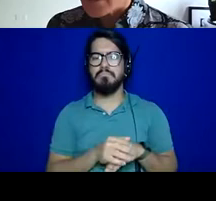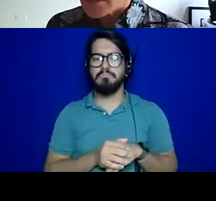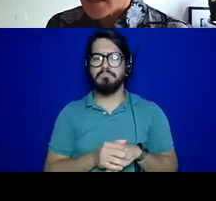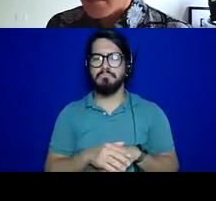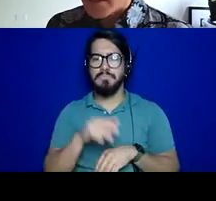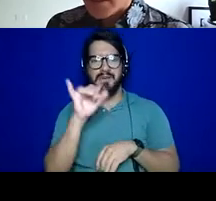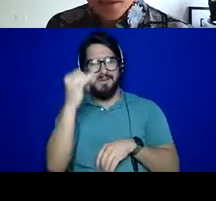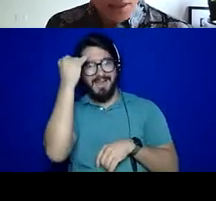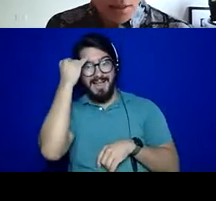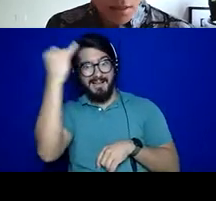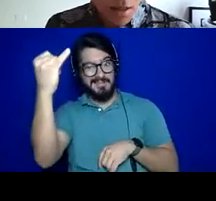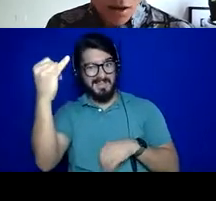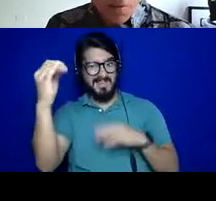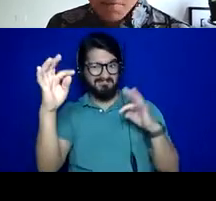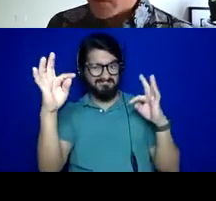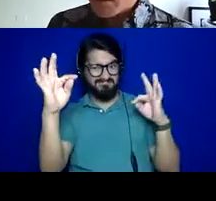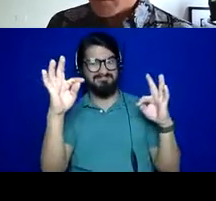That's a good idea because